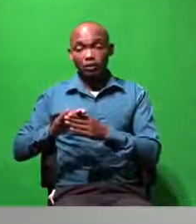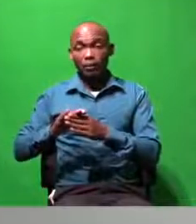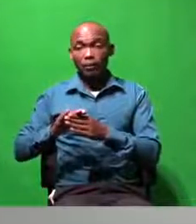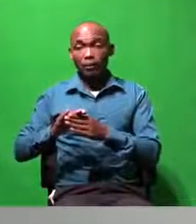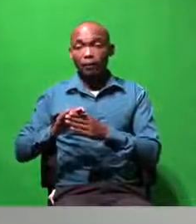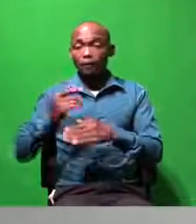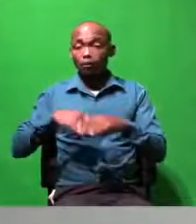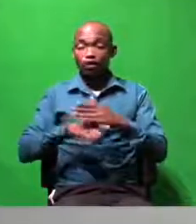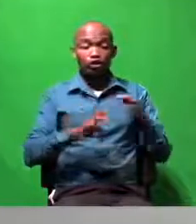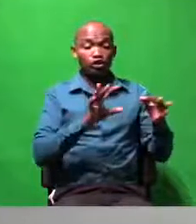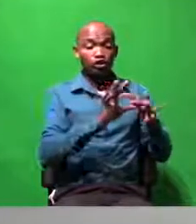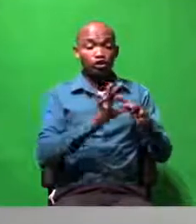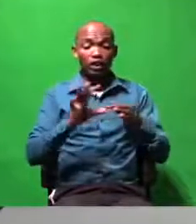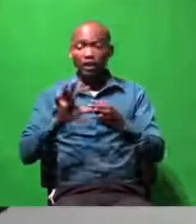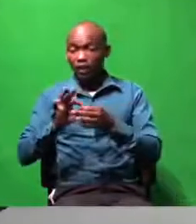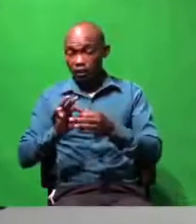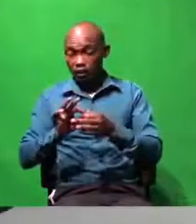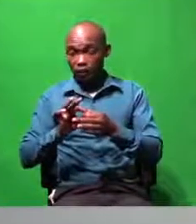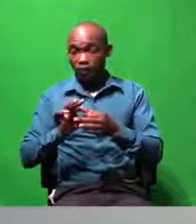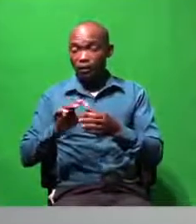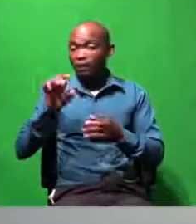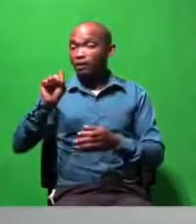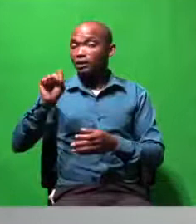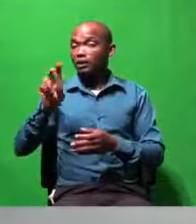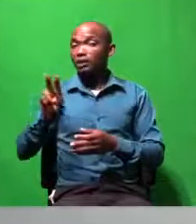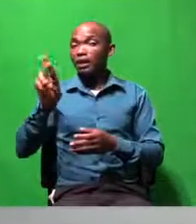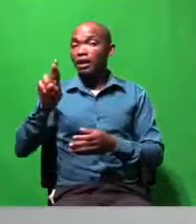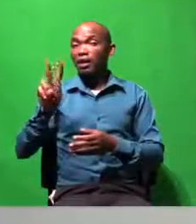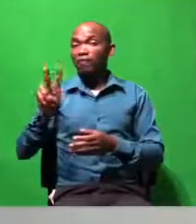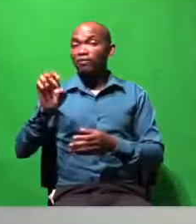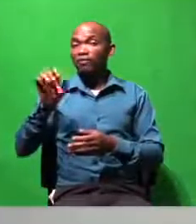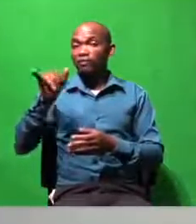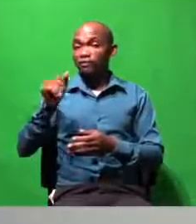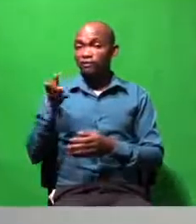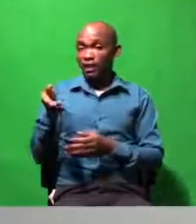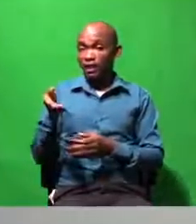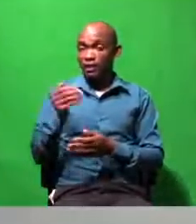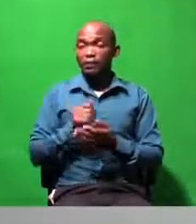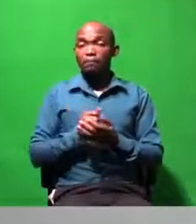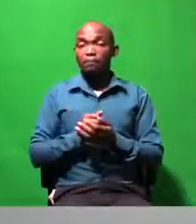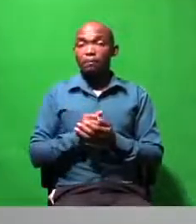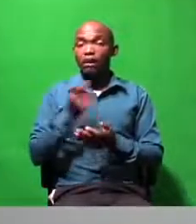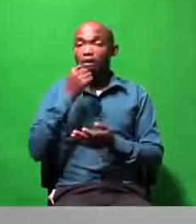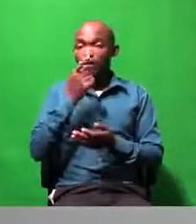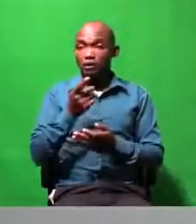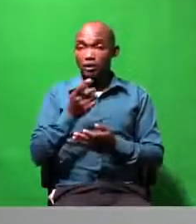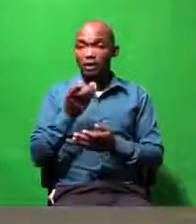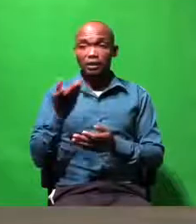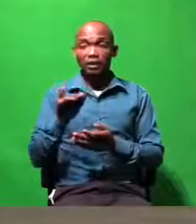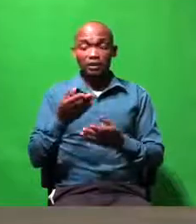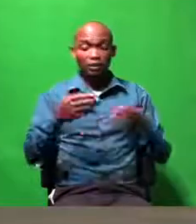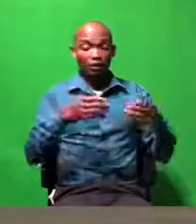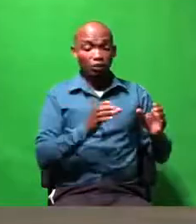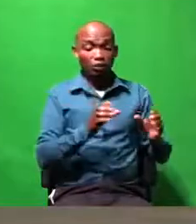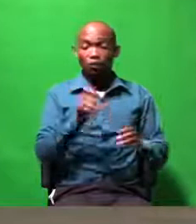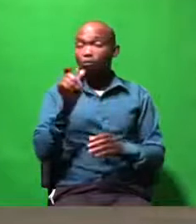on chain survey. The equipment used on chain survey. As we say, the group of people or students